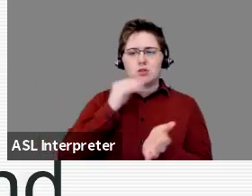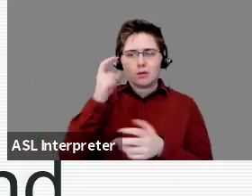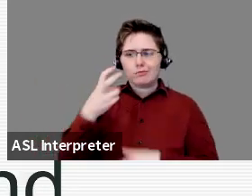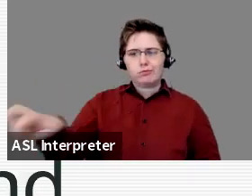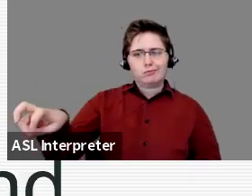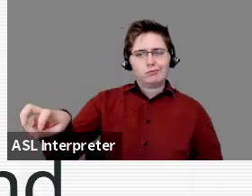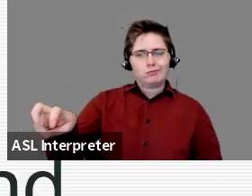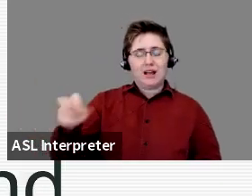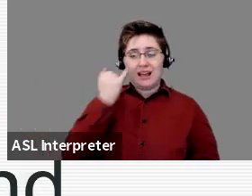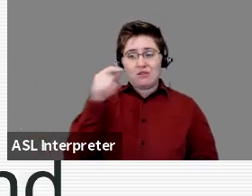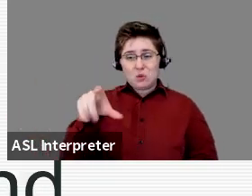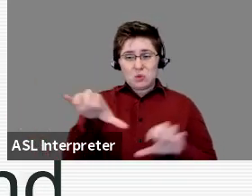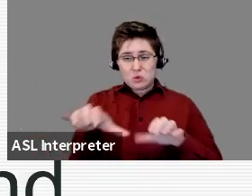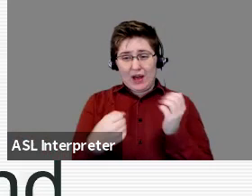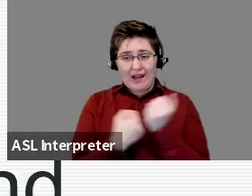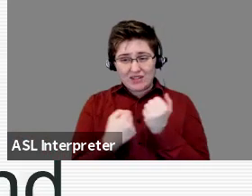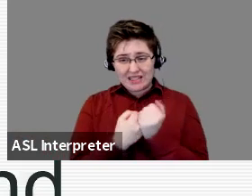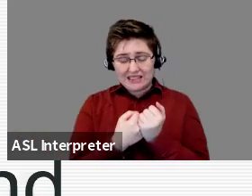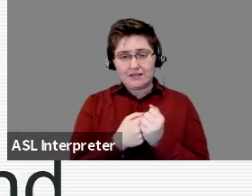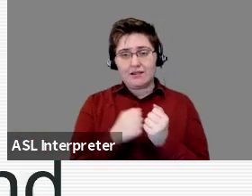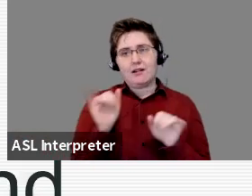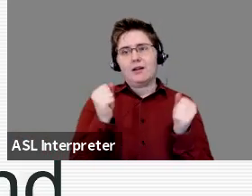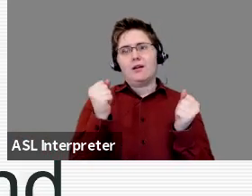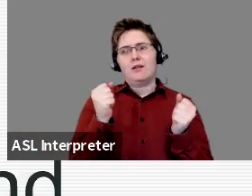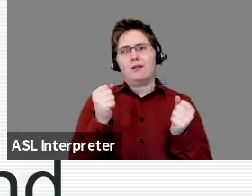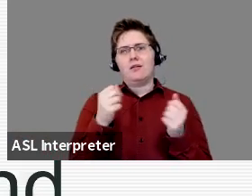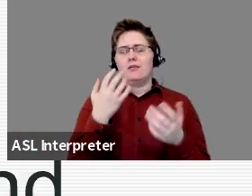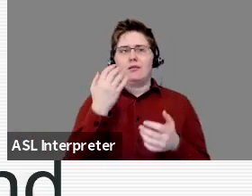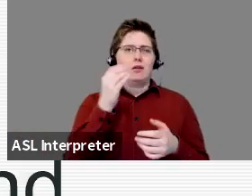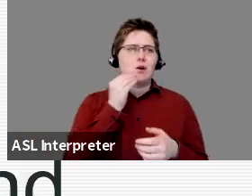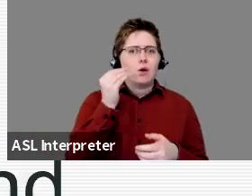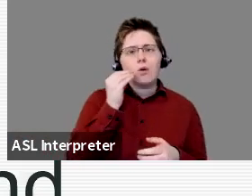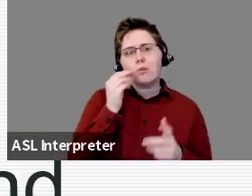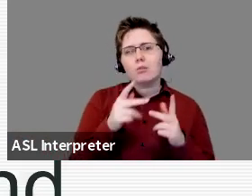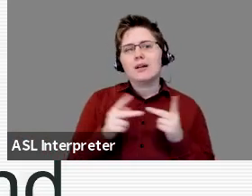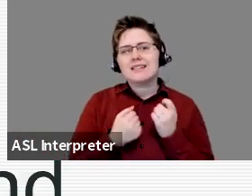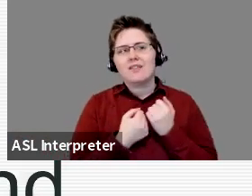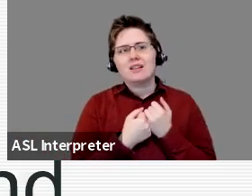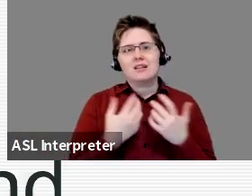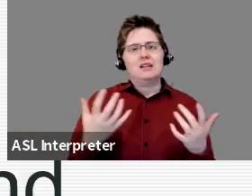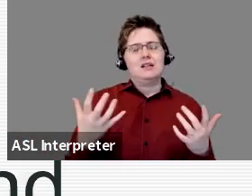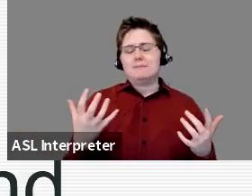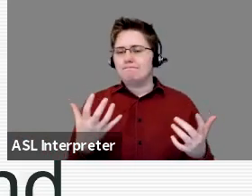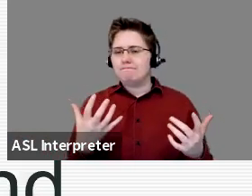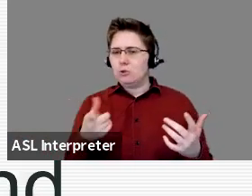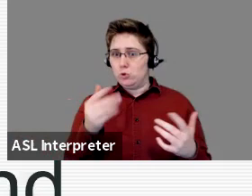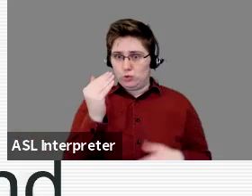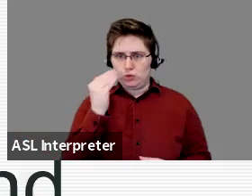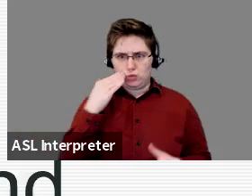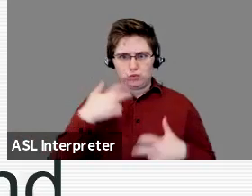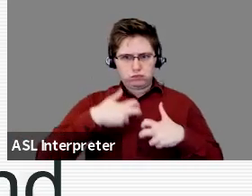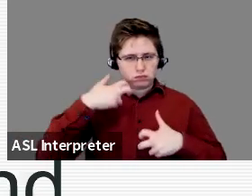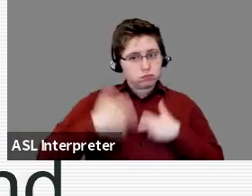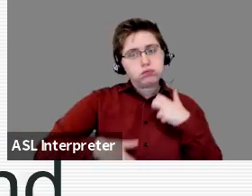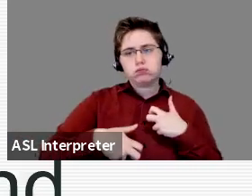you're somebody who does advocacy, like Money Follows the Person or home choice advocacy, you know how very difficult it